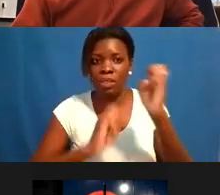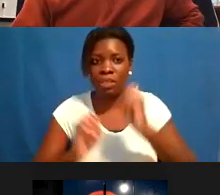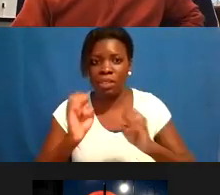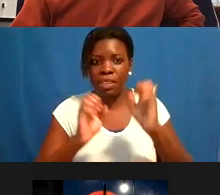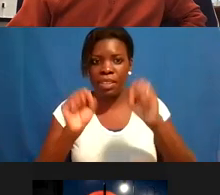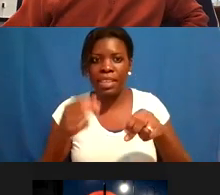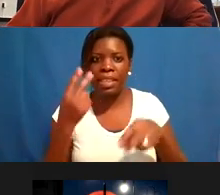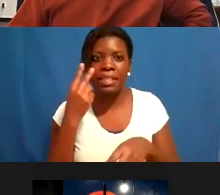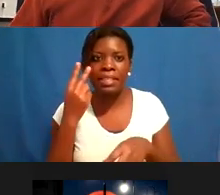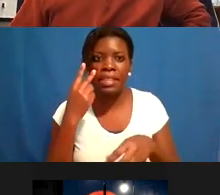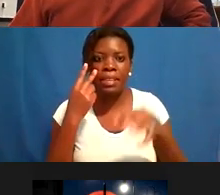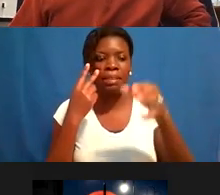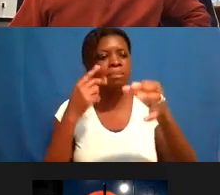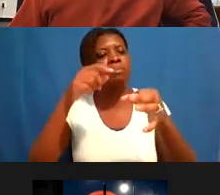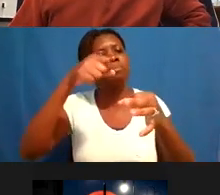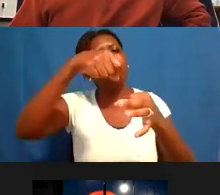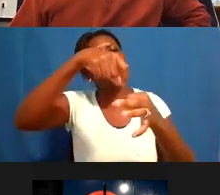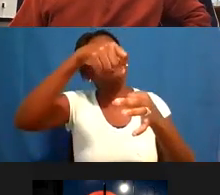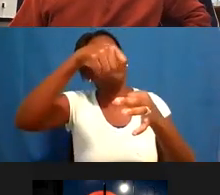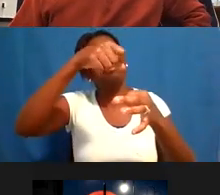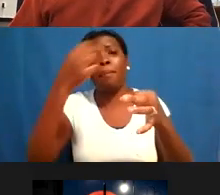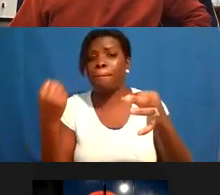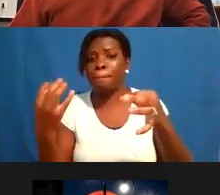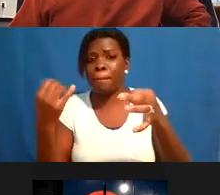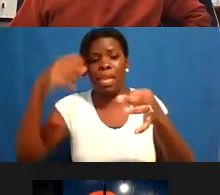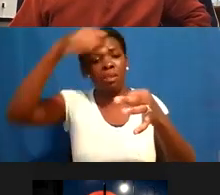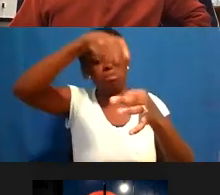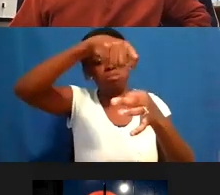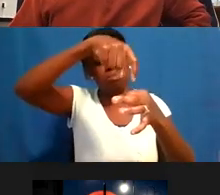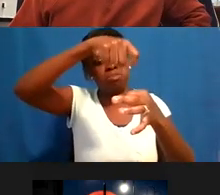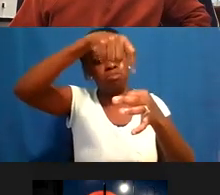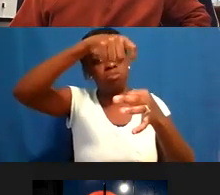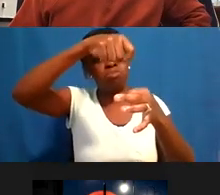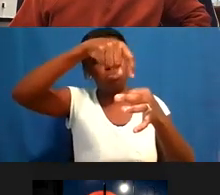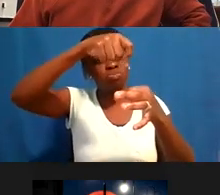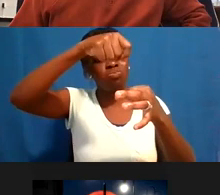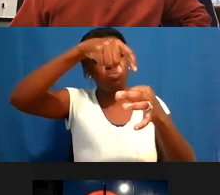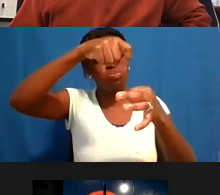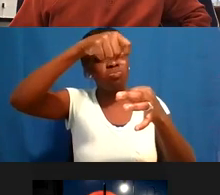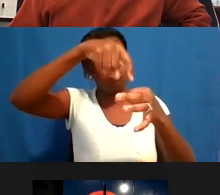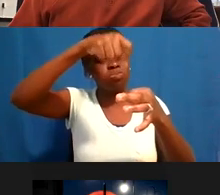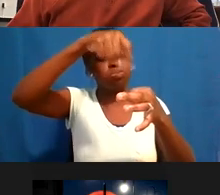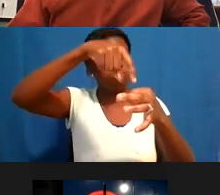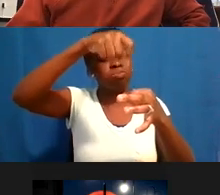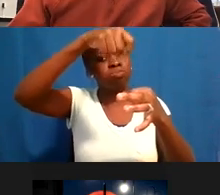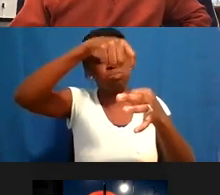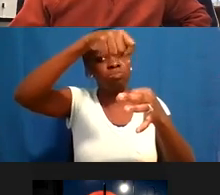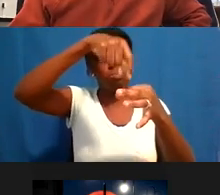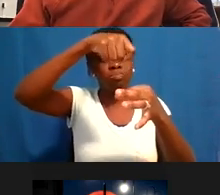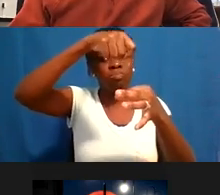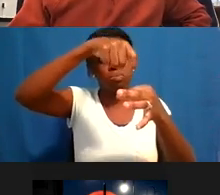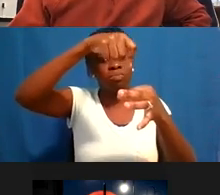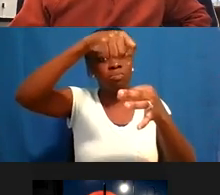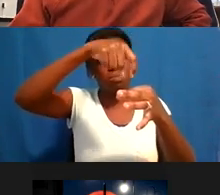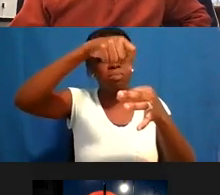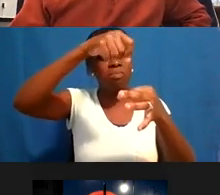penny is able to hold many drops of water. So you can keep adding more and more and more water,